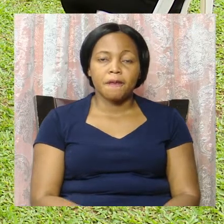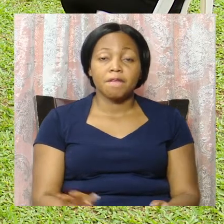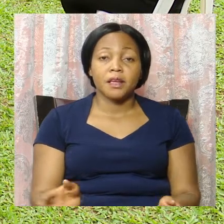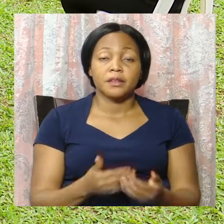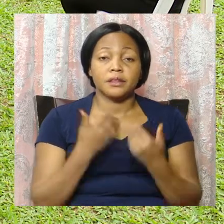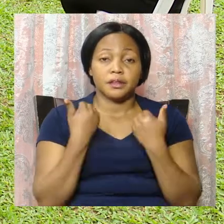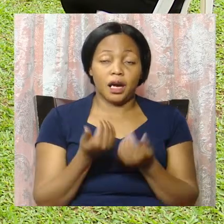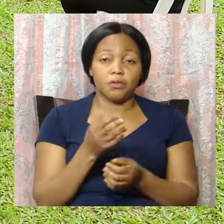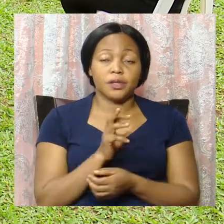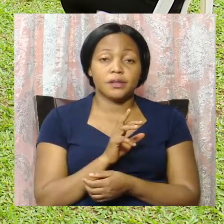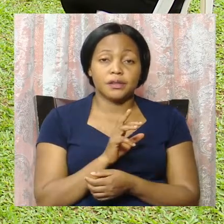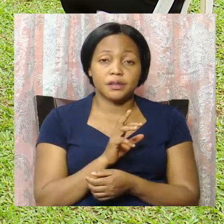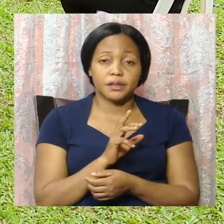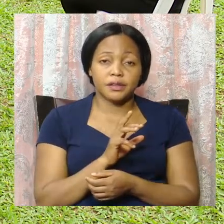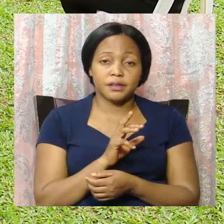Well,